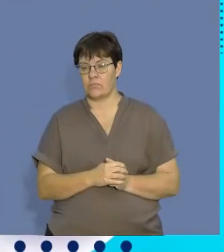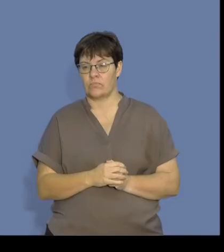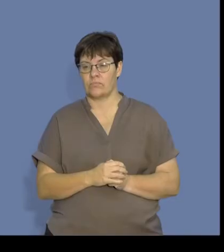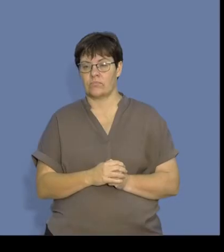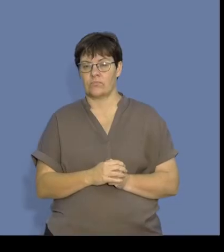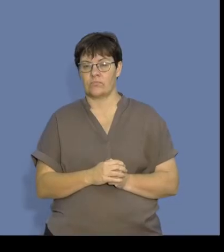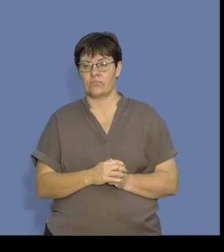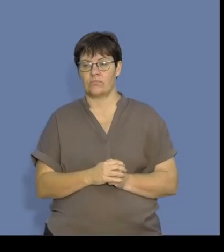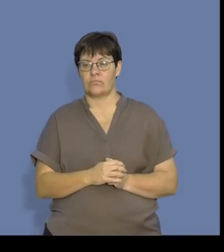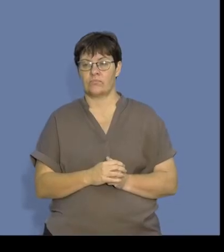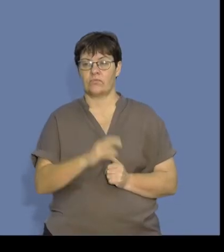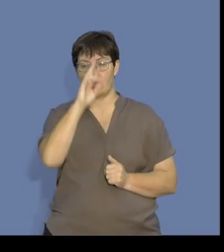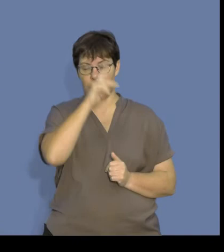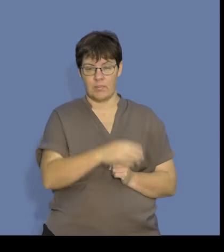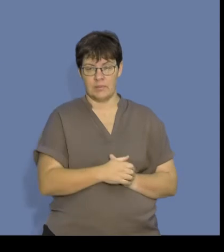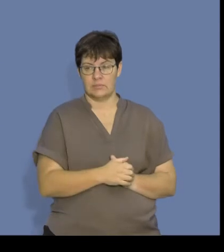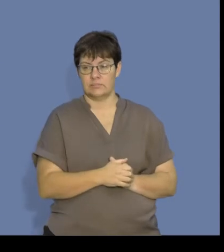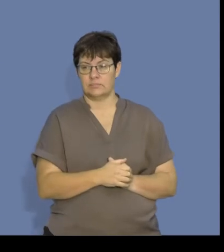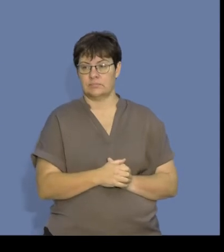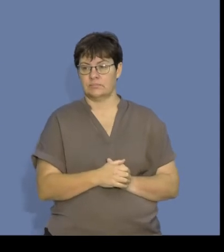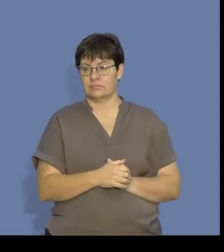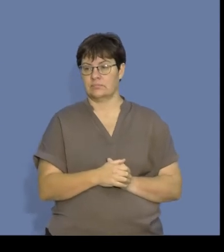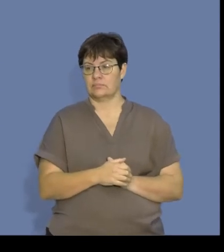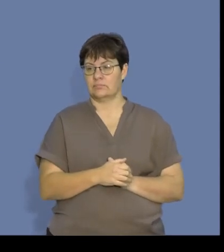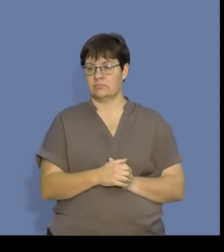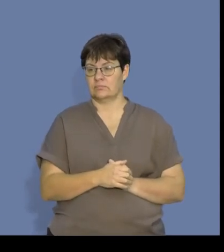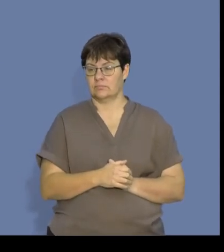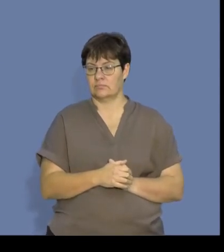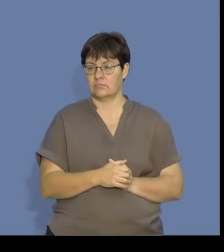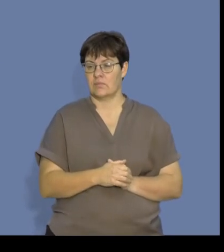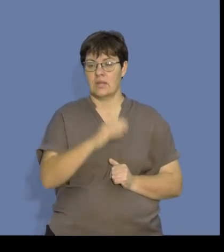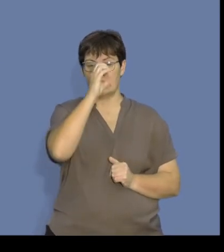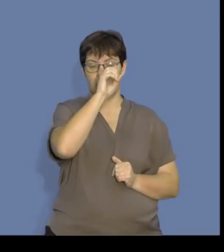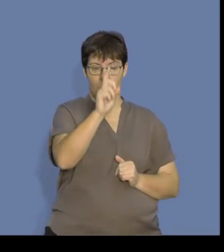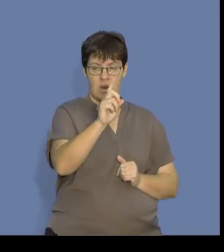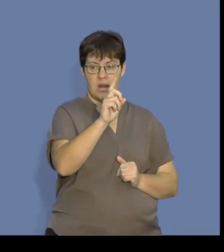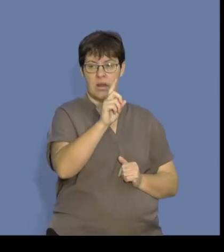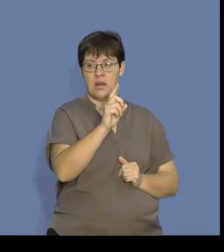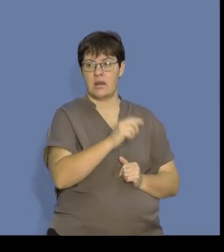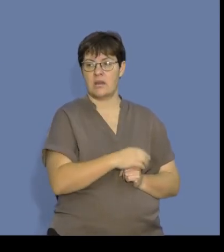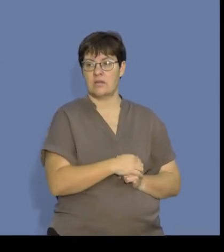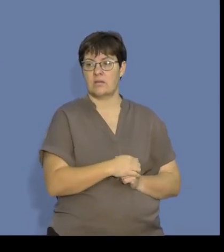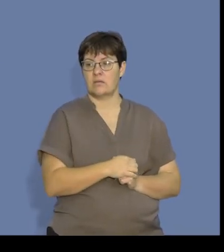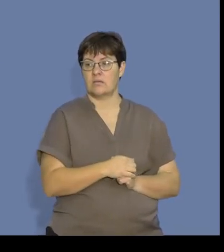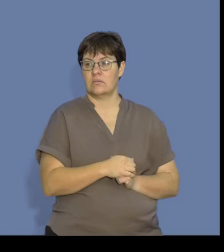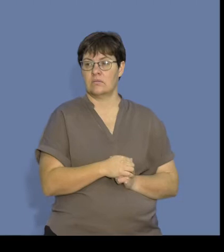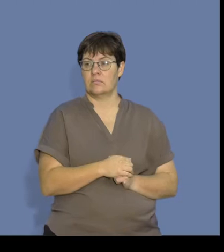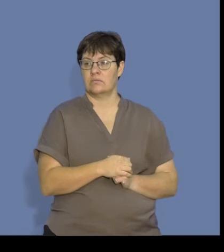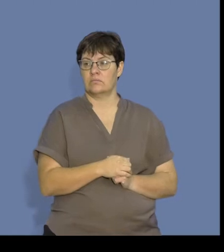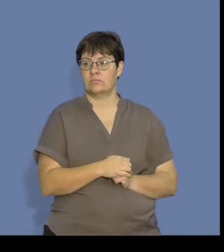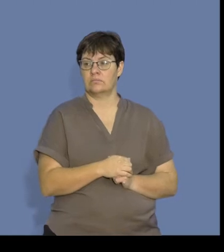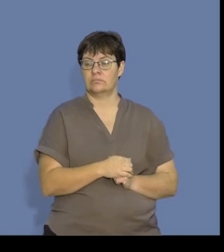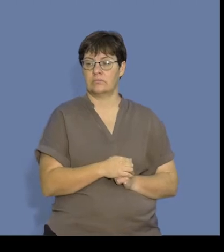mean. Now, remember, I'm just going to quickly copy them down. It's 0 and 1. So